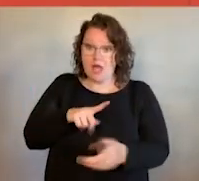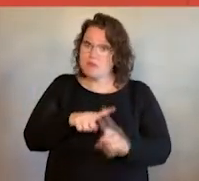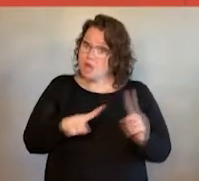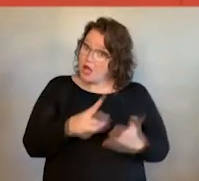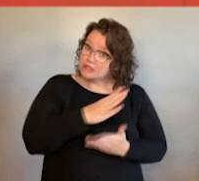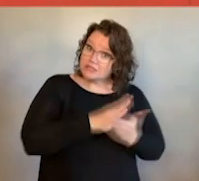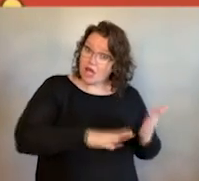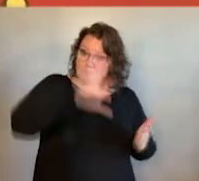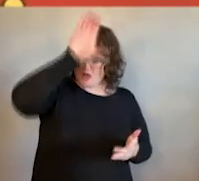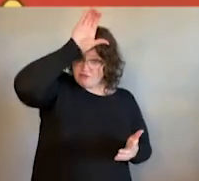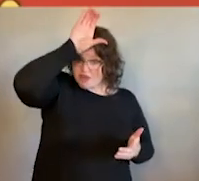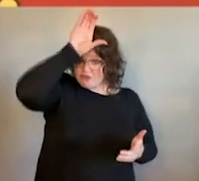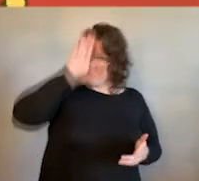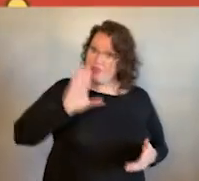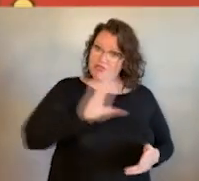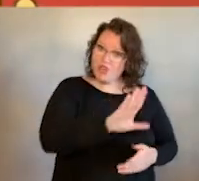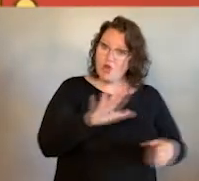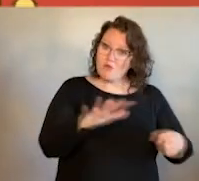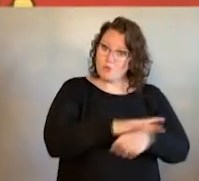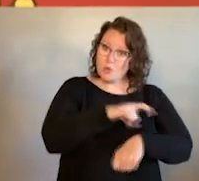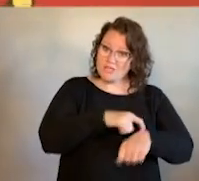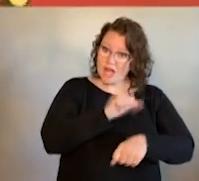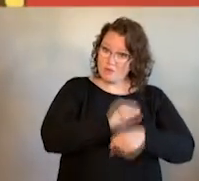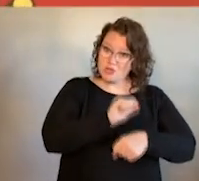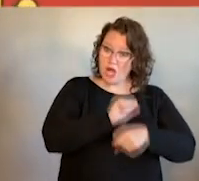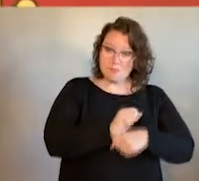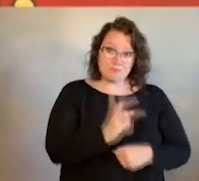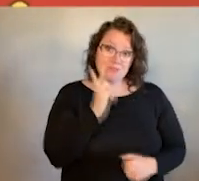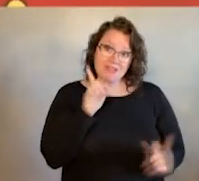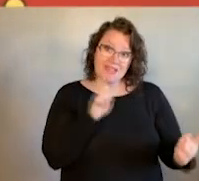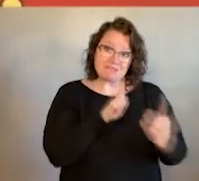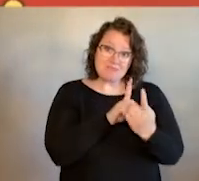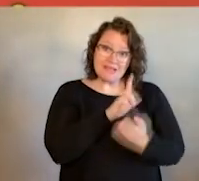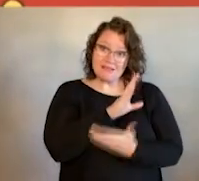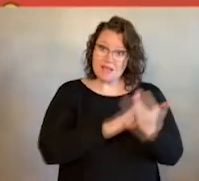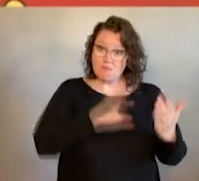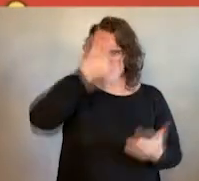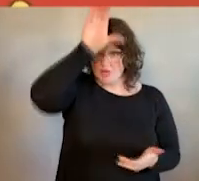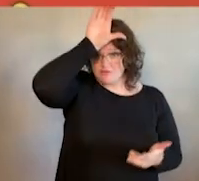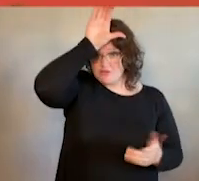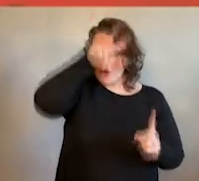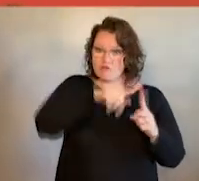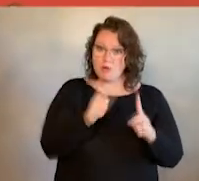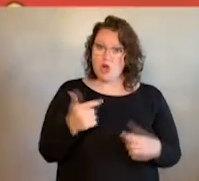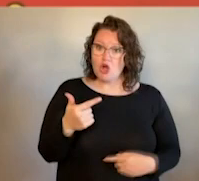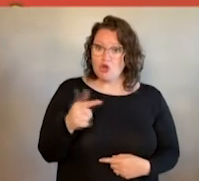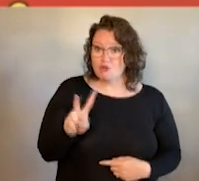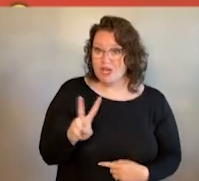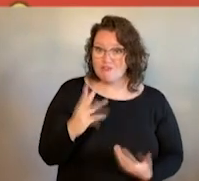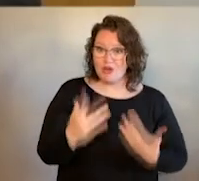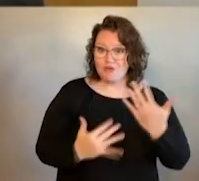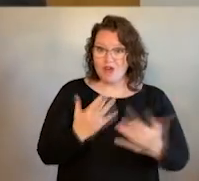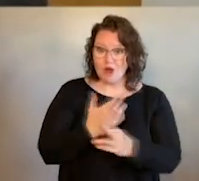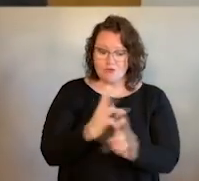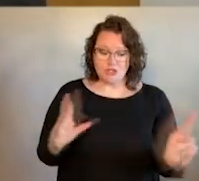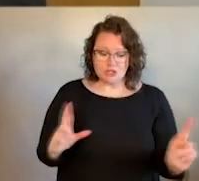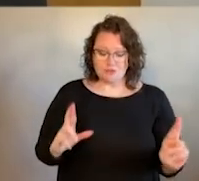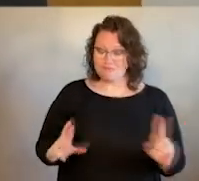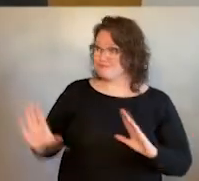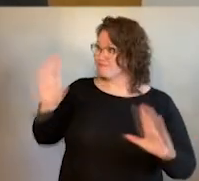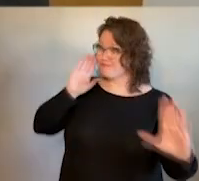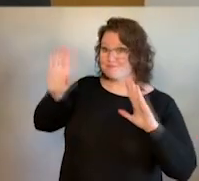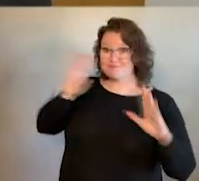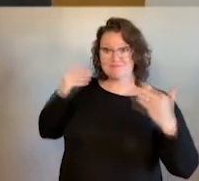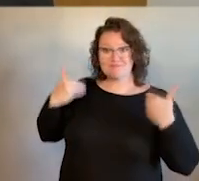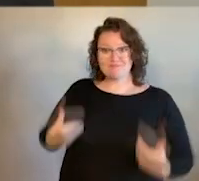career firefighters. Let's check in with some firefighters from Greenville Fire Rescue and see what their station looks like. Hey everybody, this